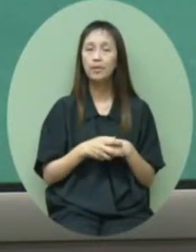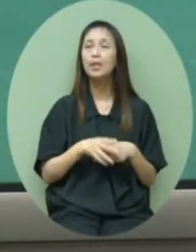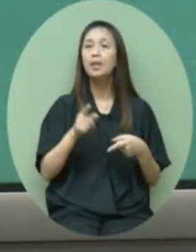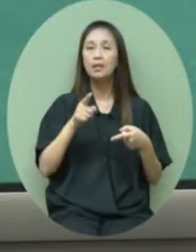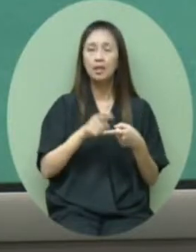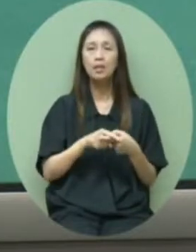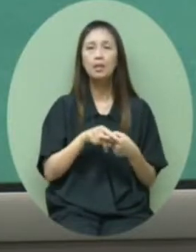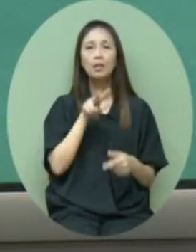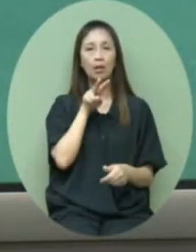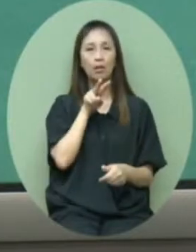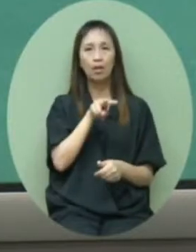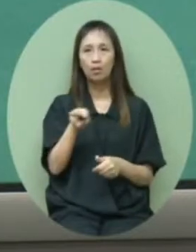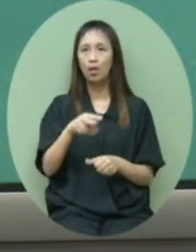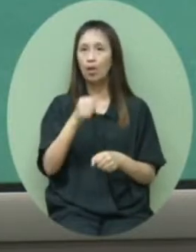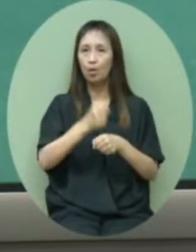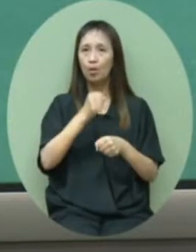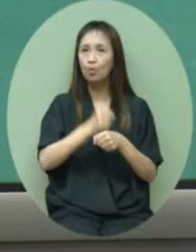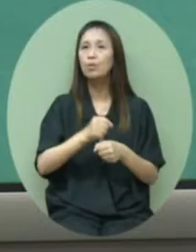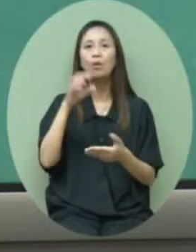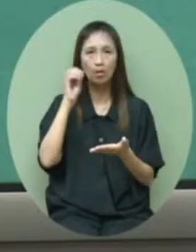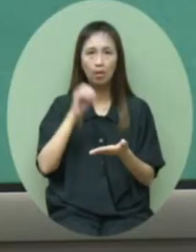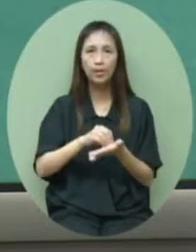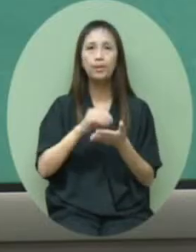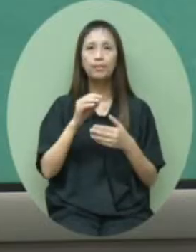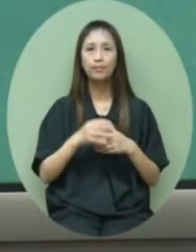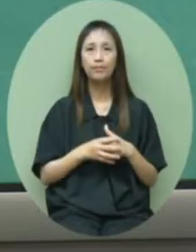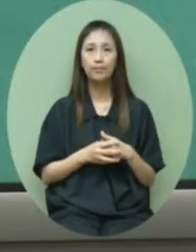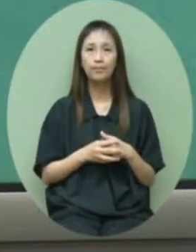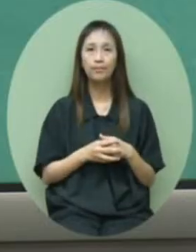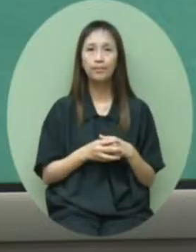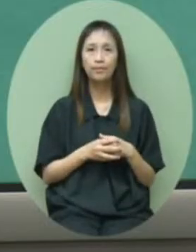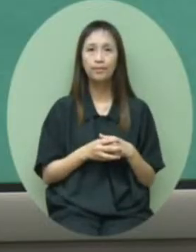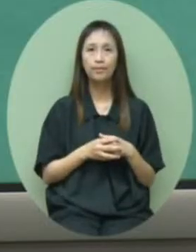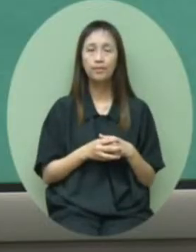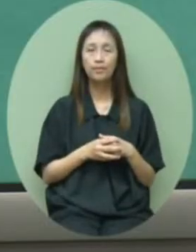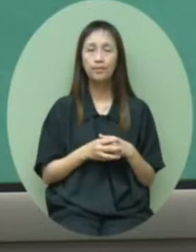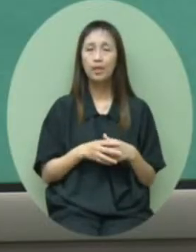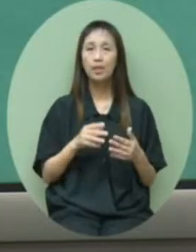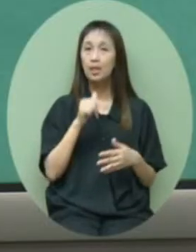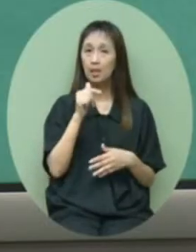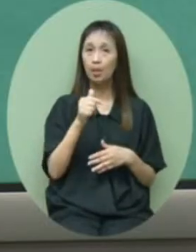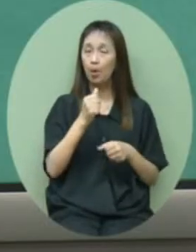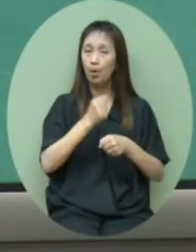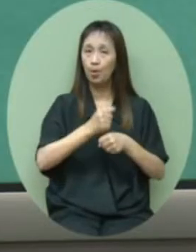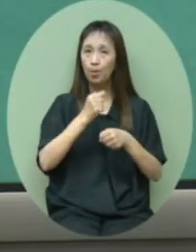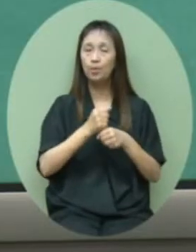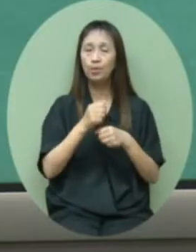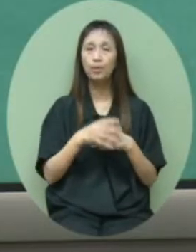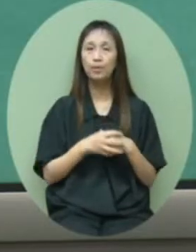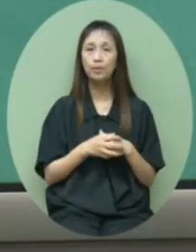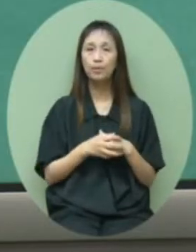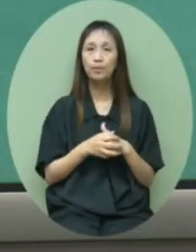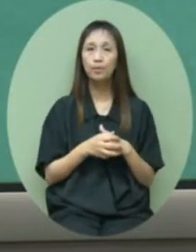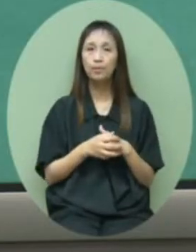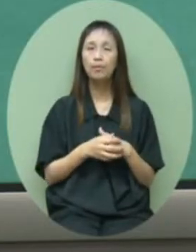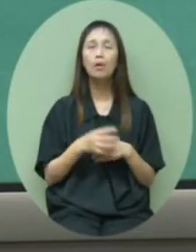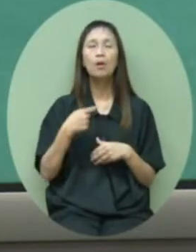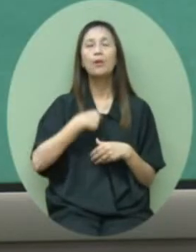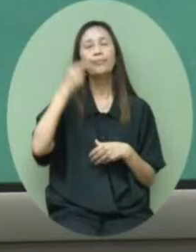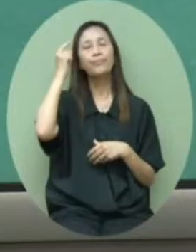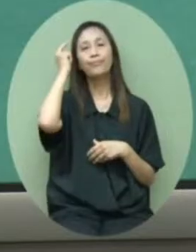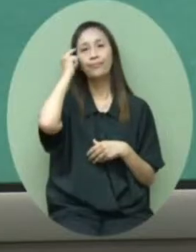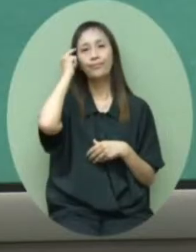I see the 10 specific tasks are being implemented fast and immediately.